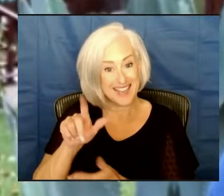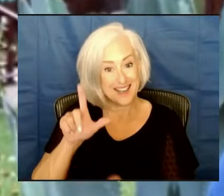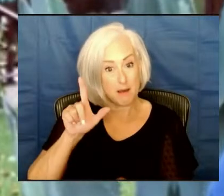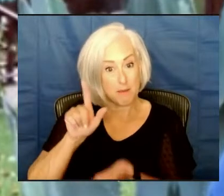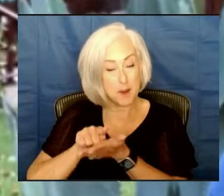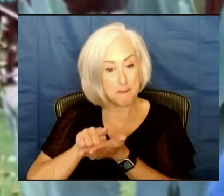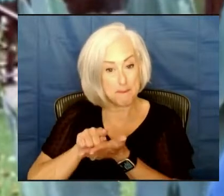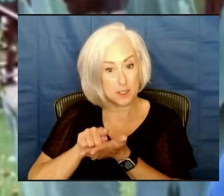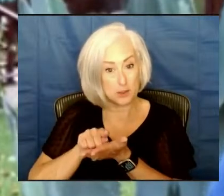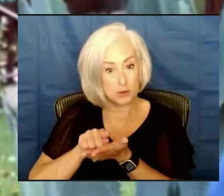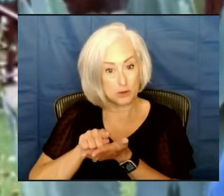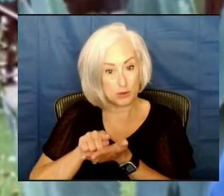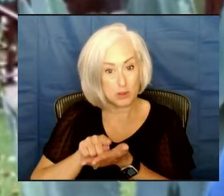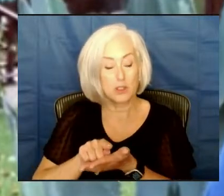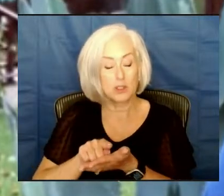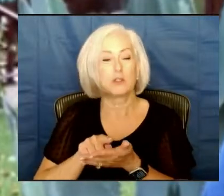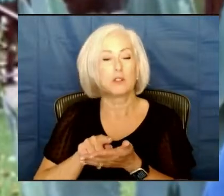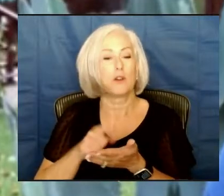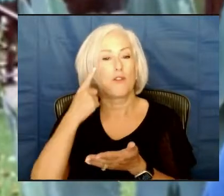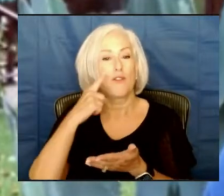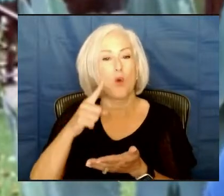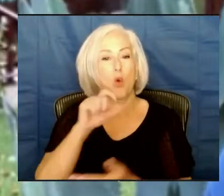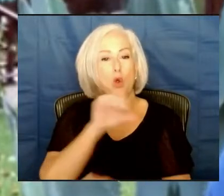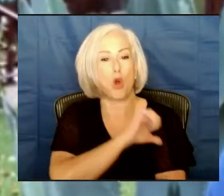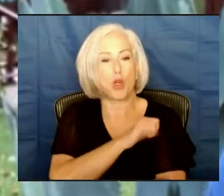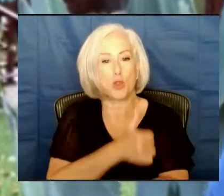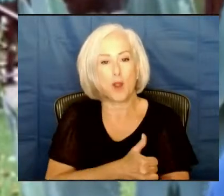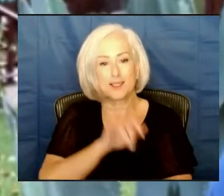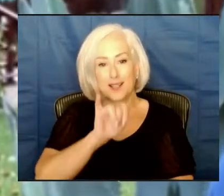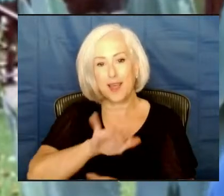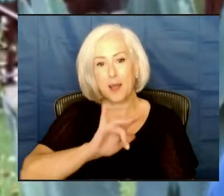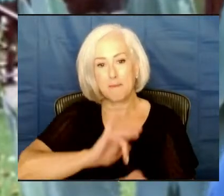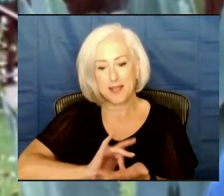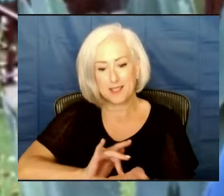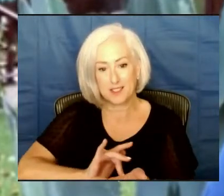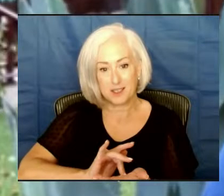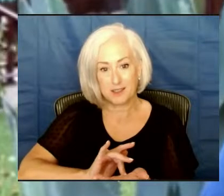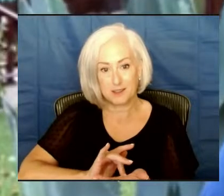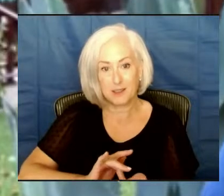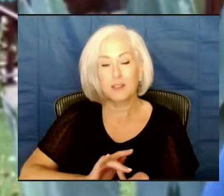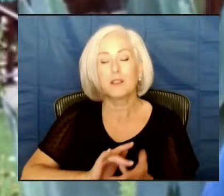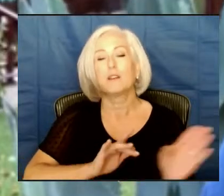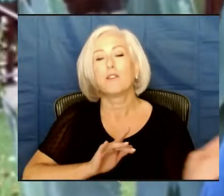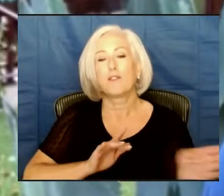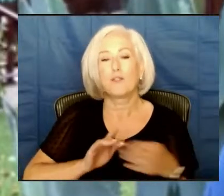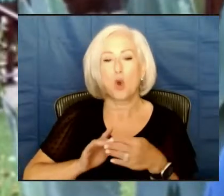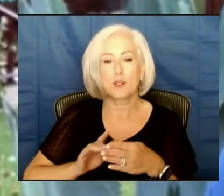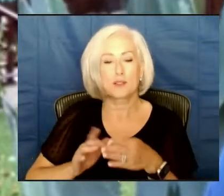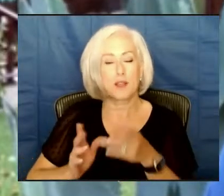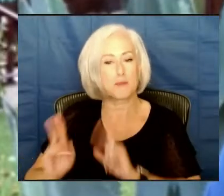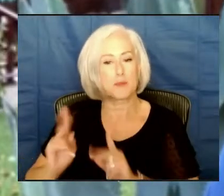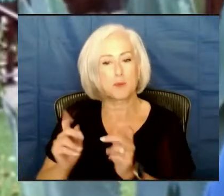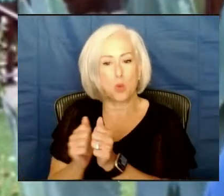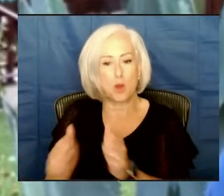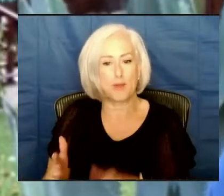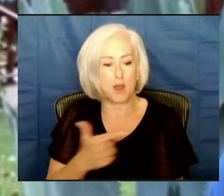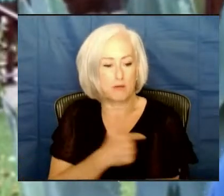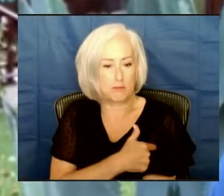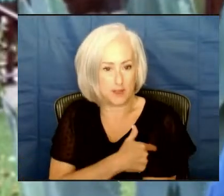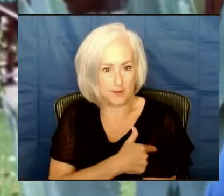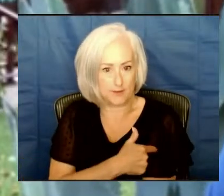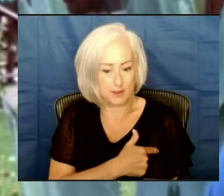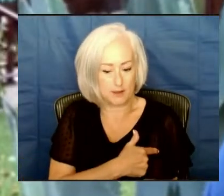at authorization for that was in those unvaccinated populations. What is the clear indication or the clear benefit